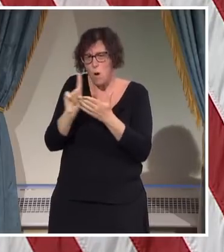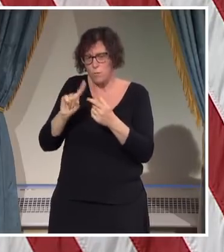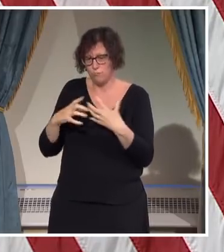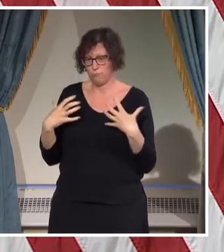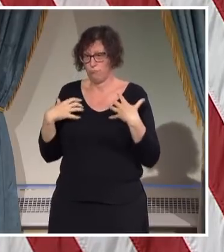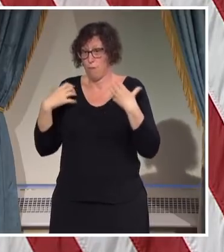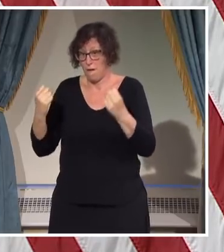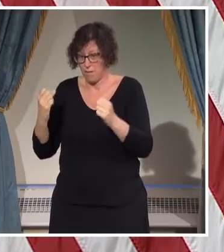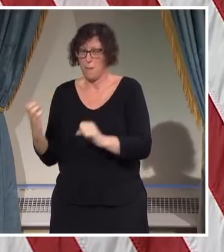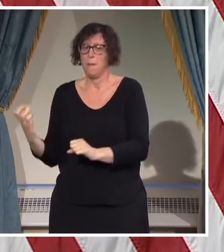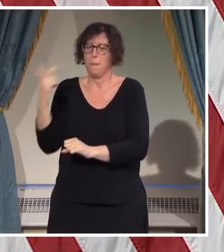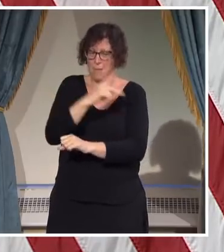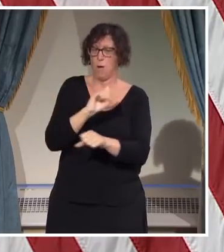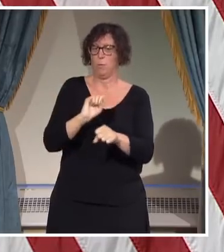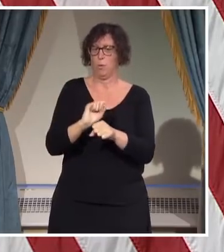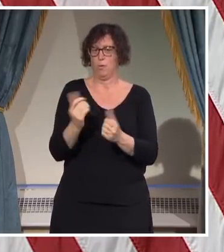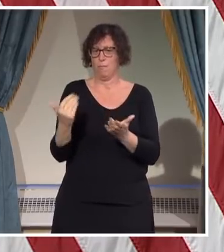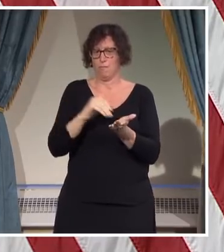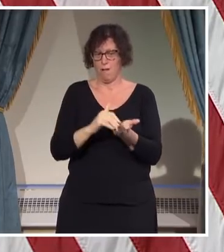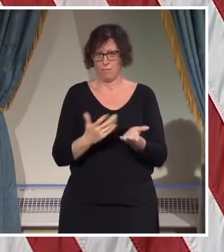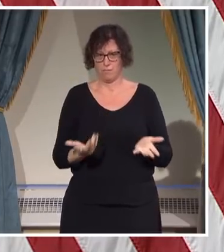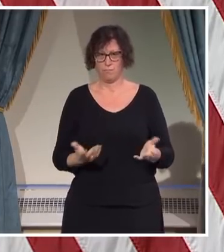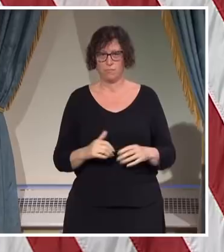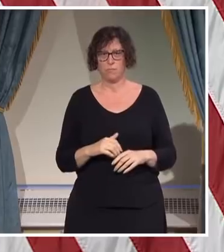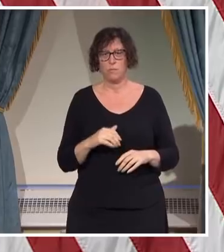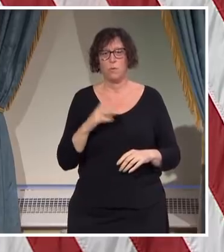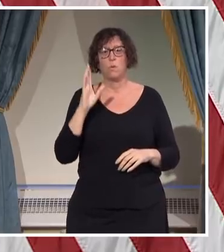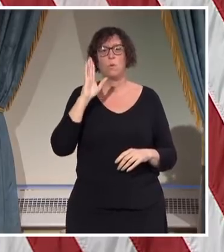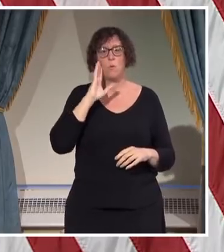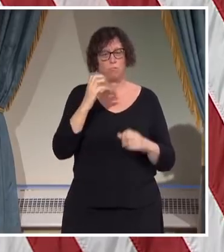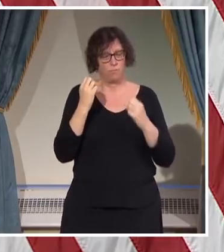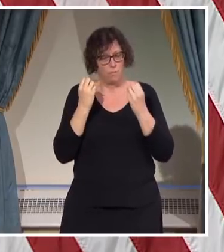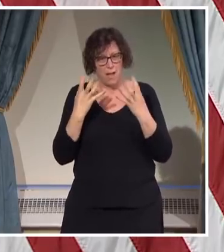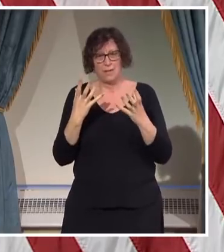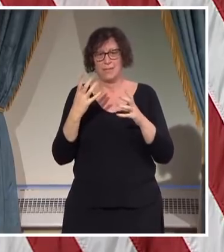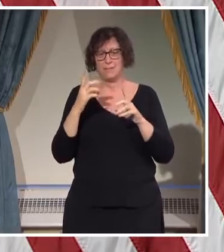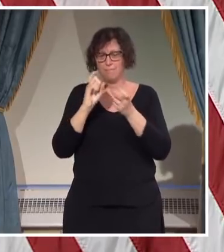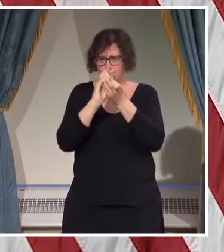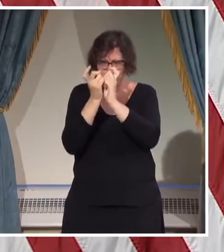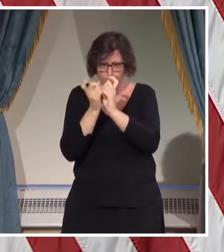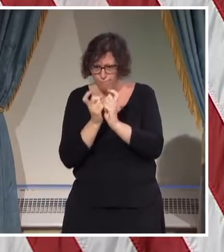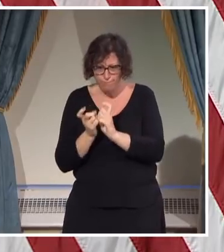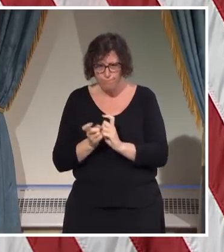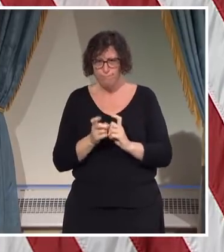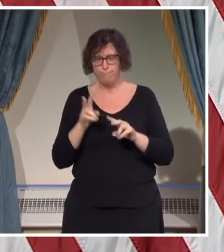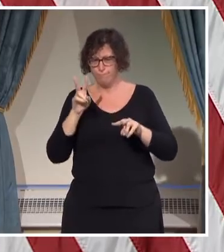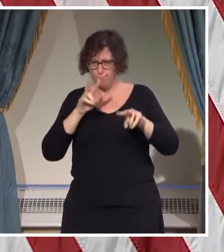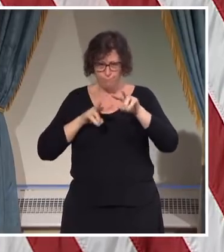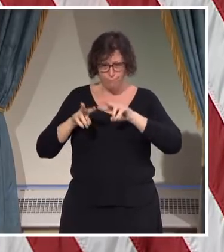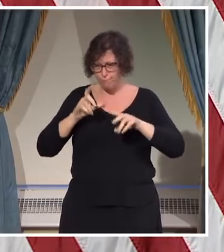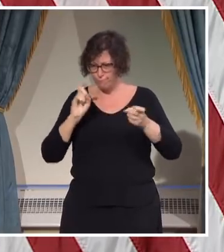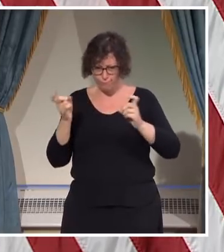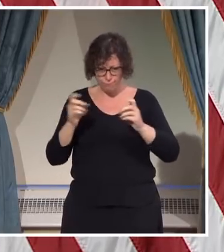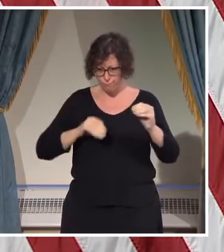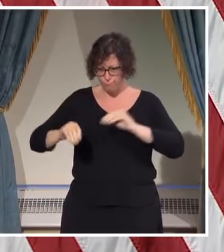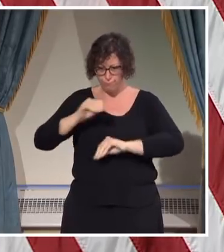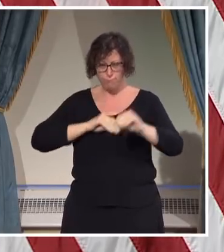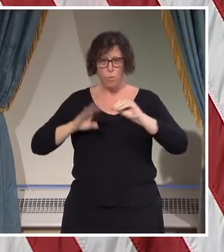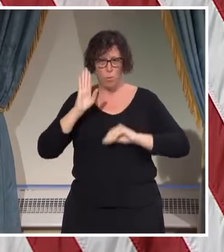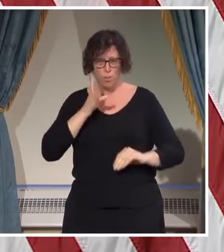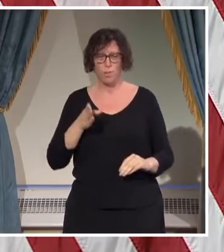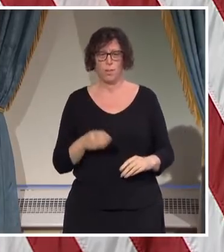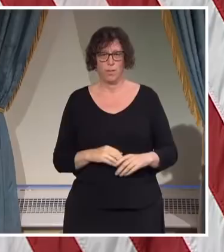of areas where we lose different public servants for a period of time, but we also are not seeing people take their normal time off like they